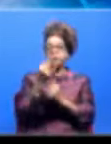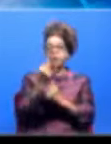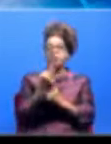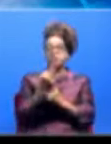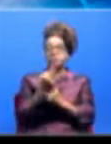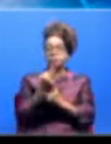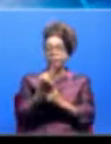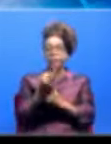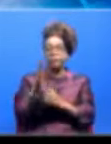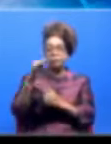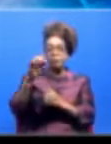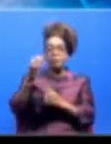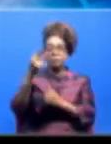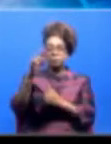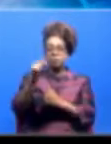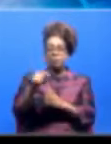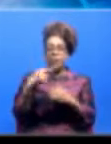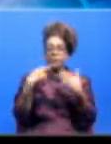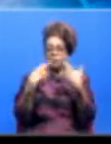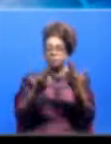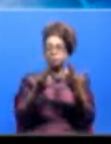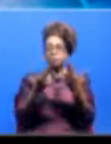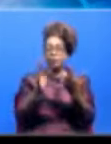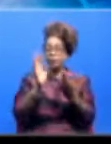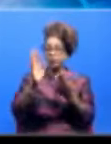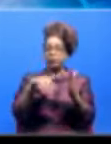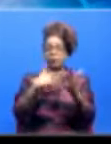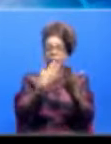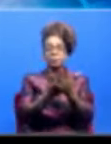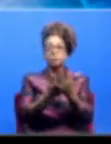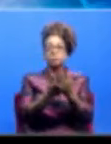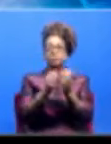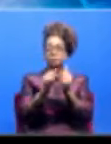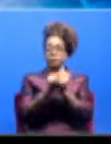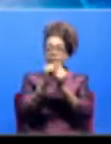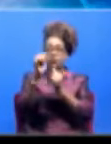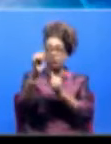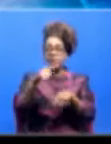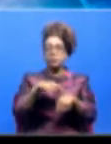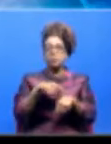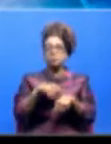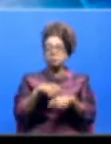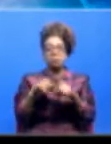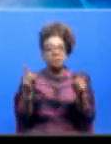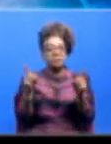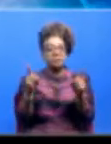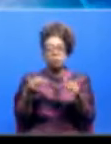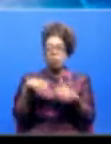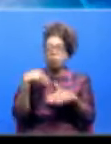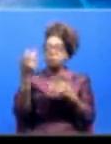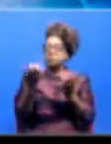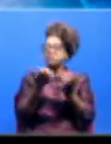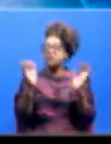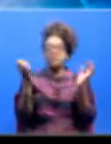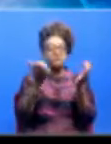Margaret Kimathi reports, Murevi has been arrested at least 15 times, but let off the hook by the